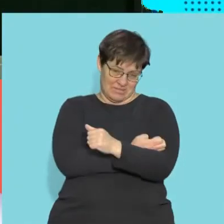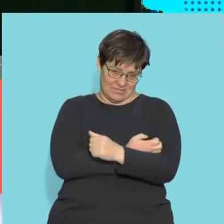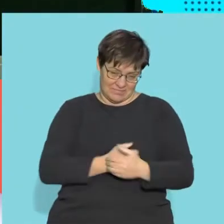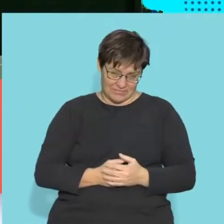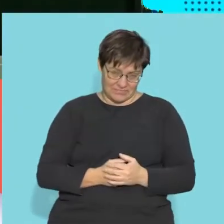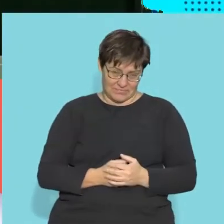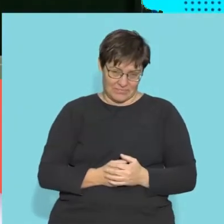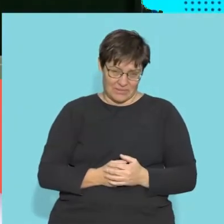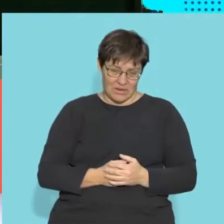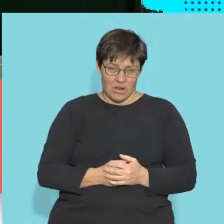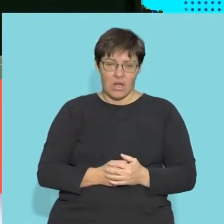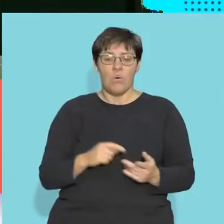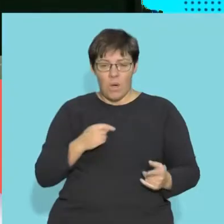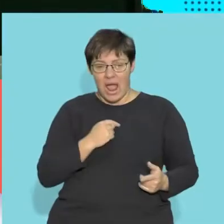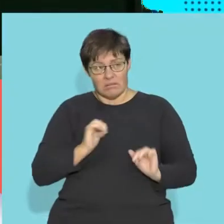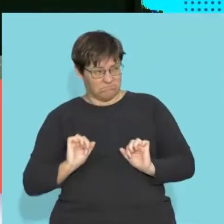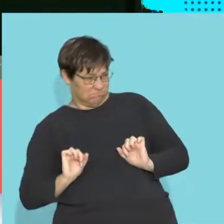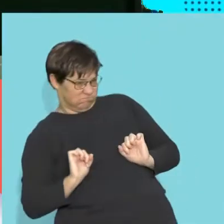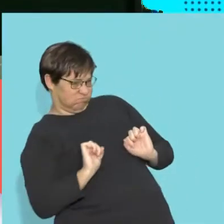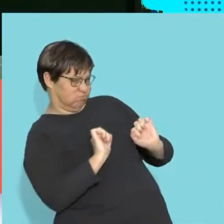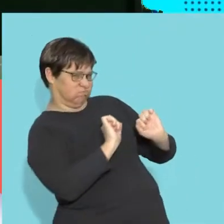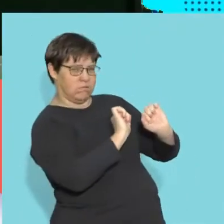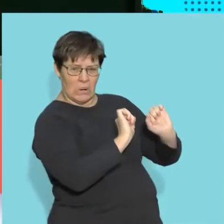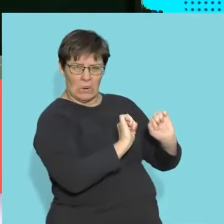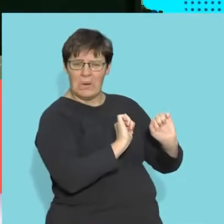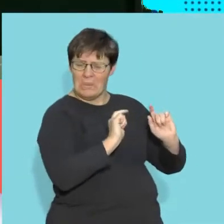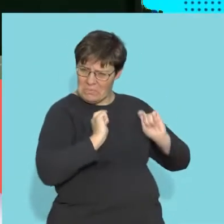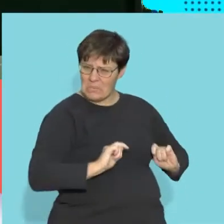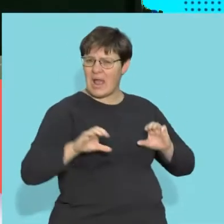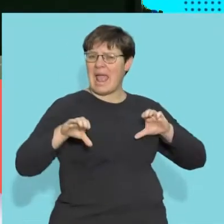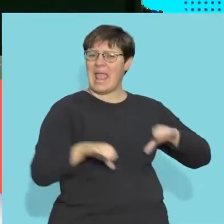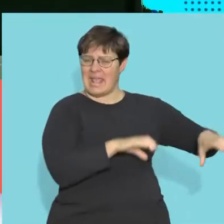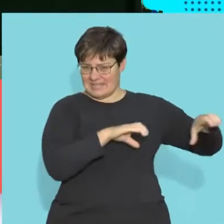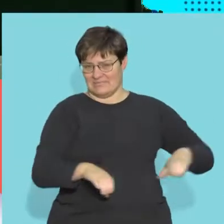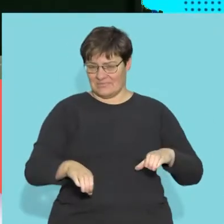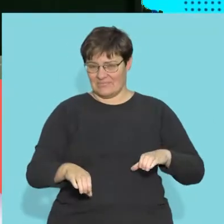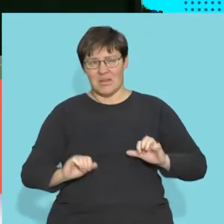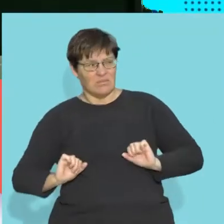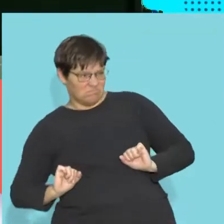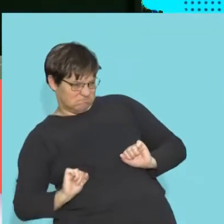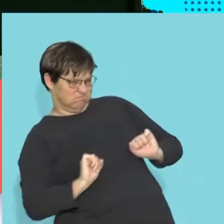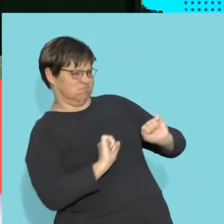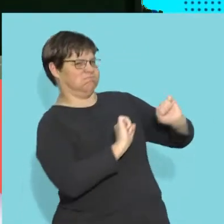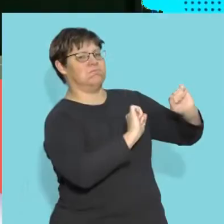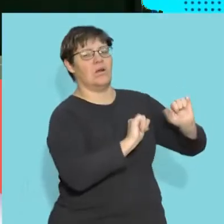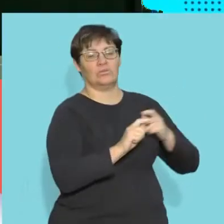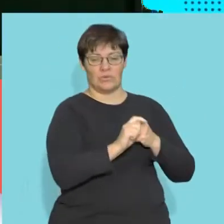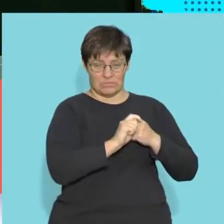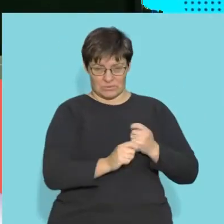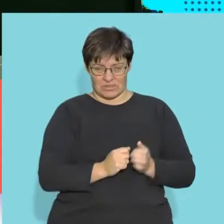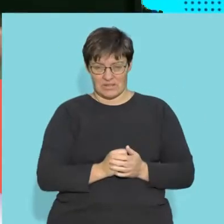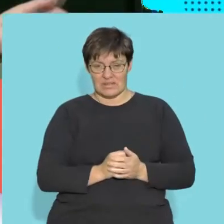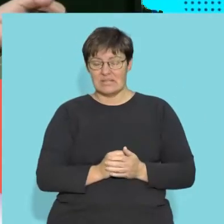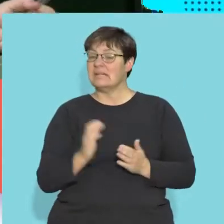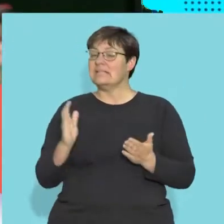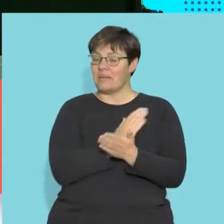need energy. All right, I need energy to do that. And that is called active transport.